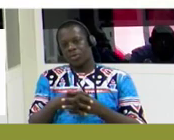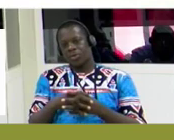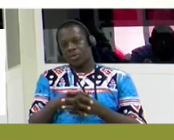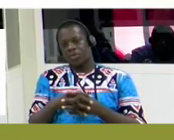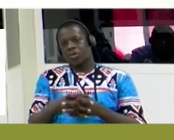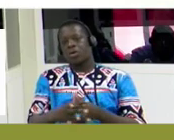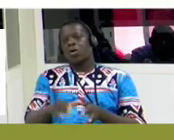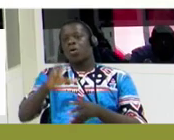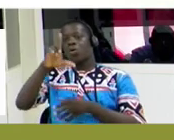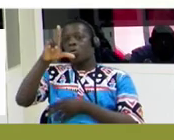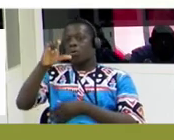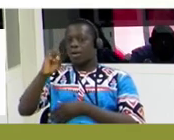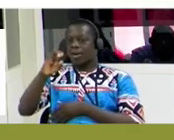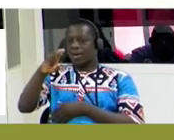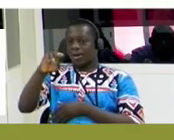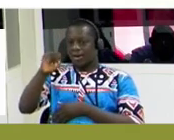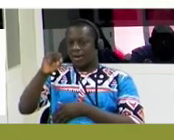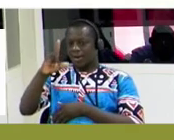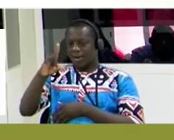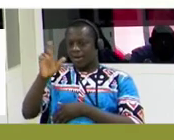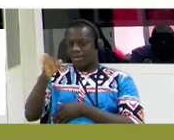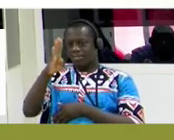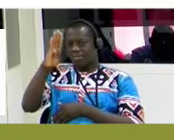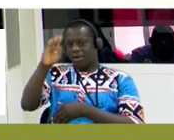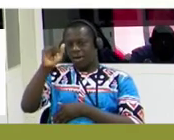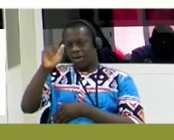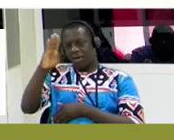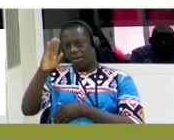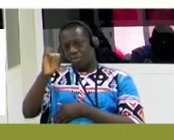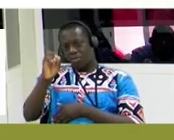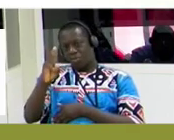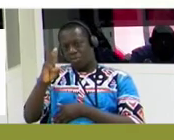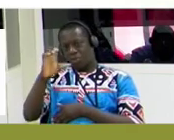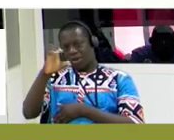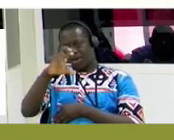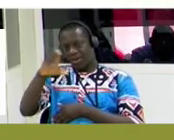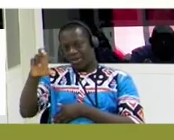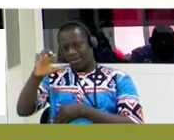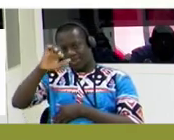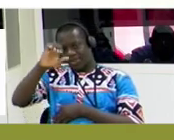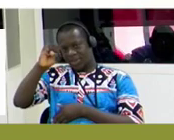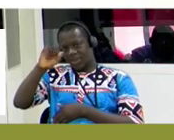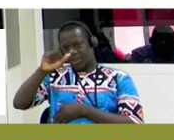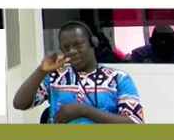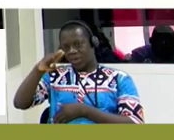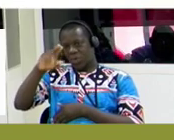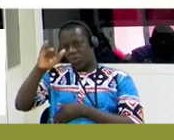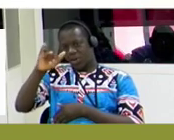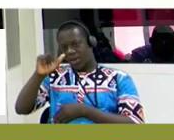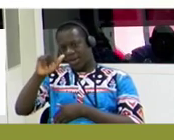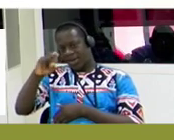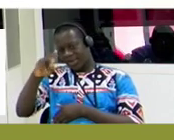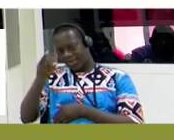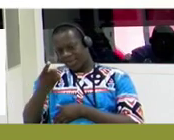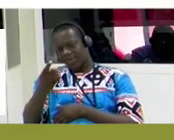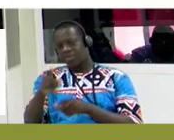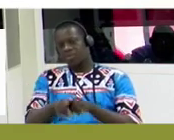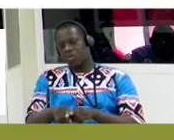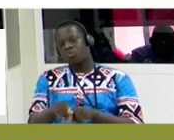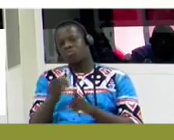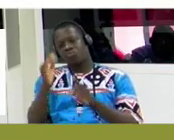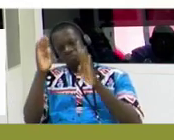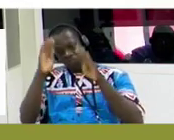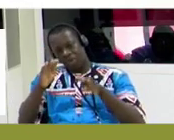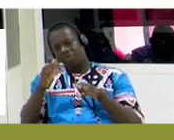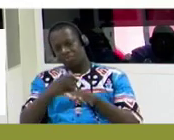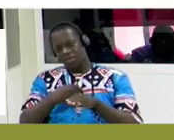Colonel Baukar Sanyang to forgive me in the name of Allah. It was done unwillingly.